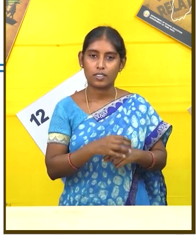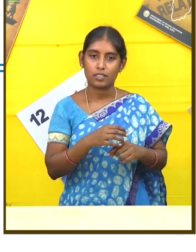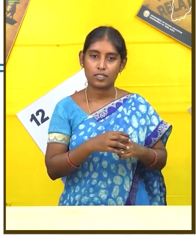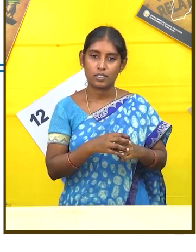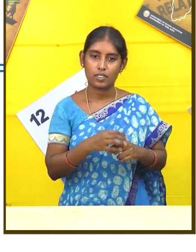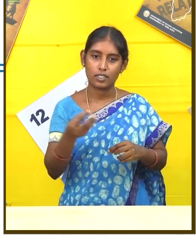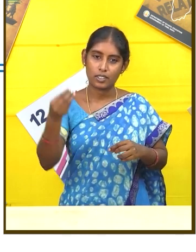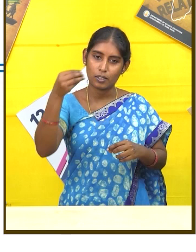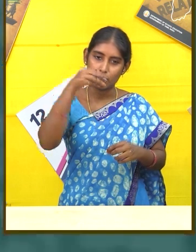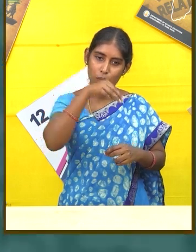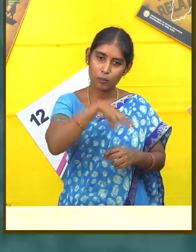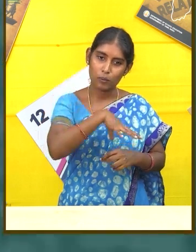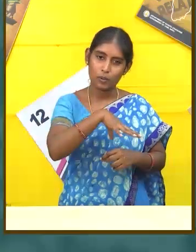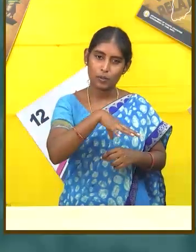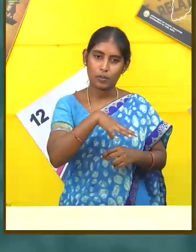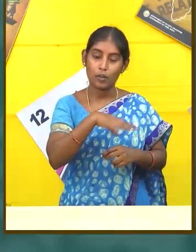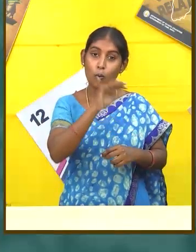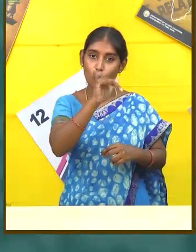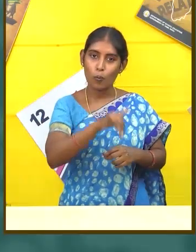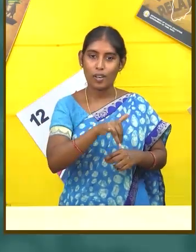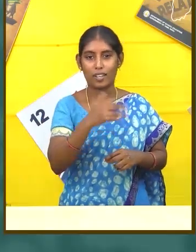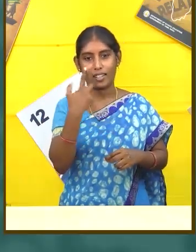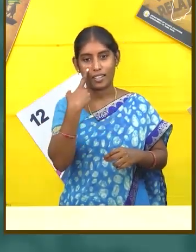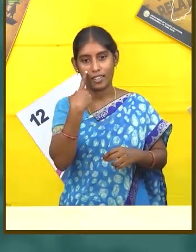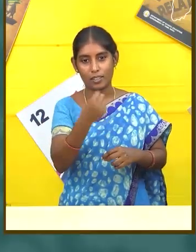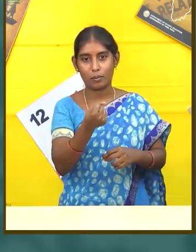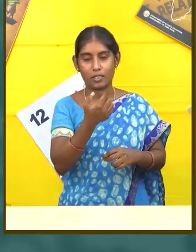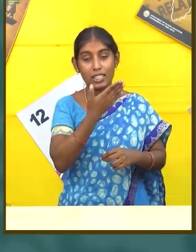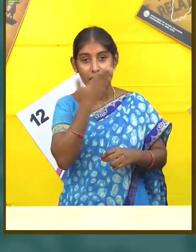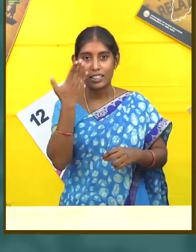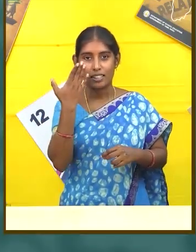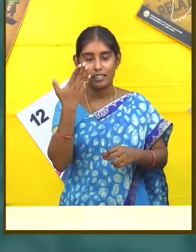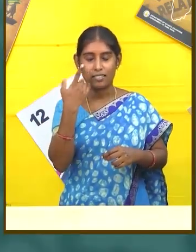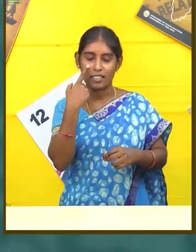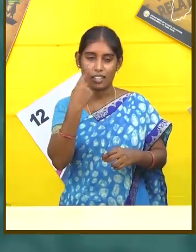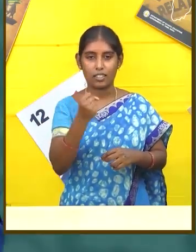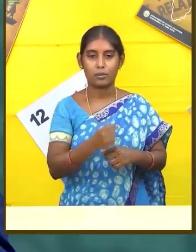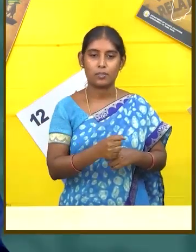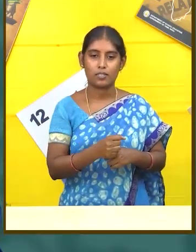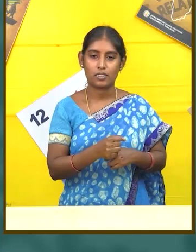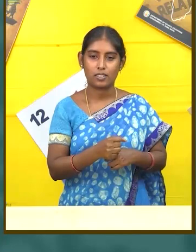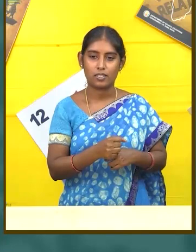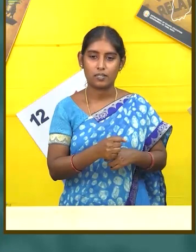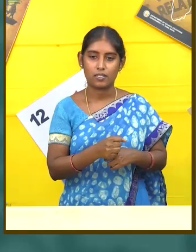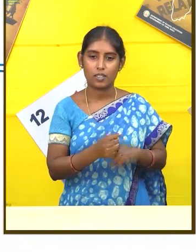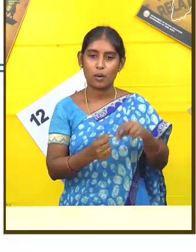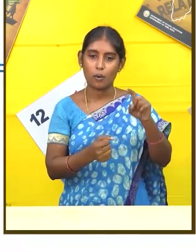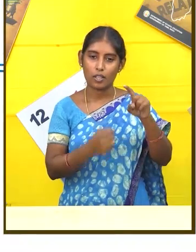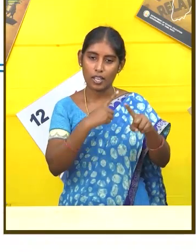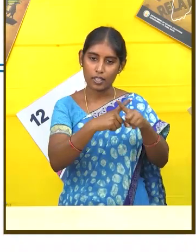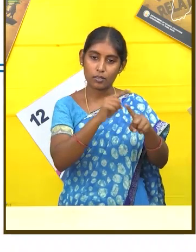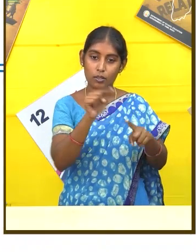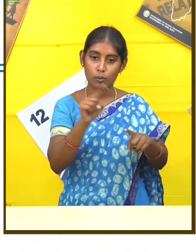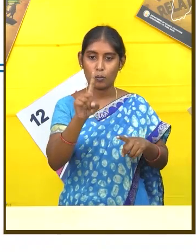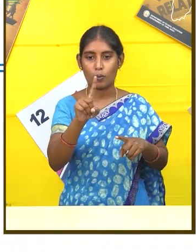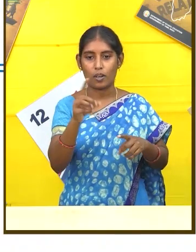contains both x and y. So, if you substitute the x value as 1, only y value will be there, though we can easily find out the value of y. So, here